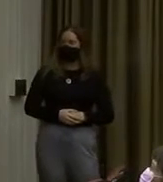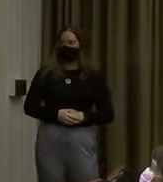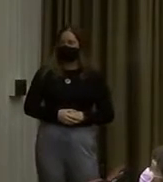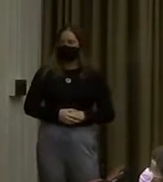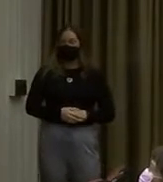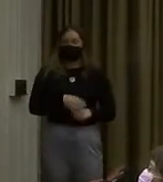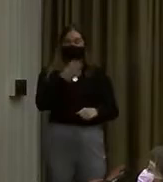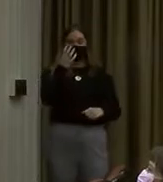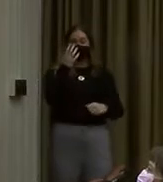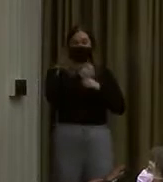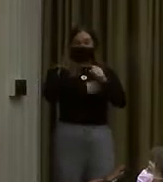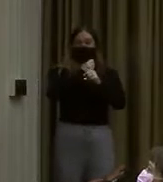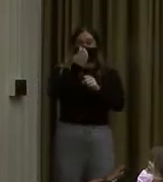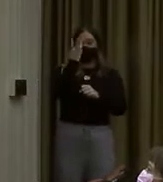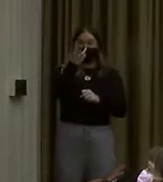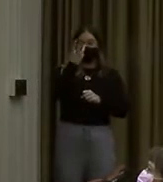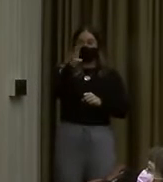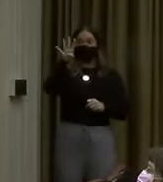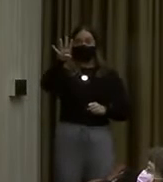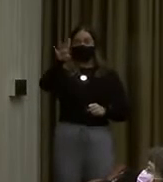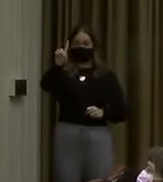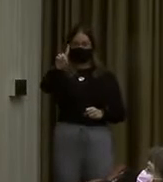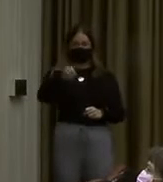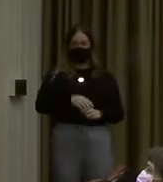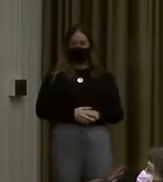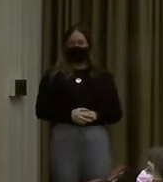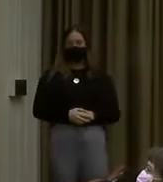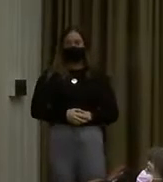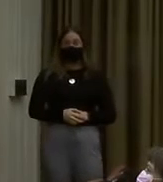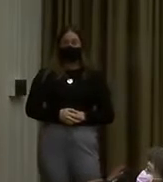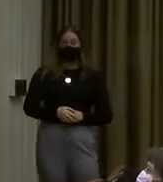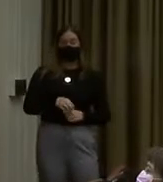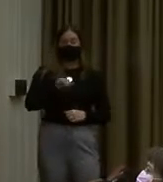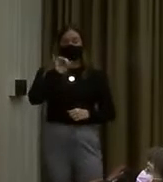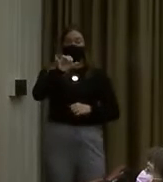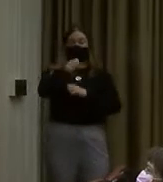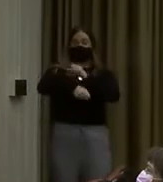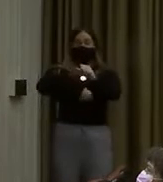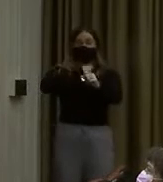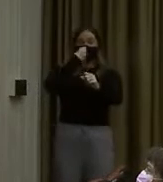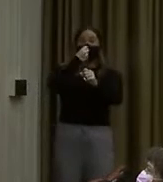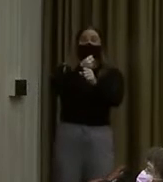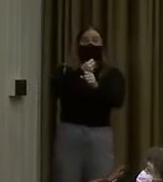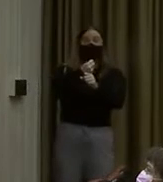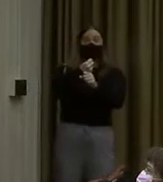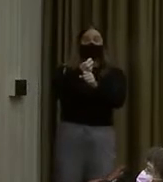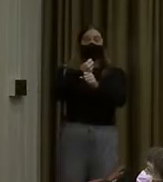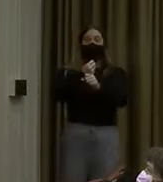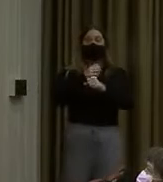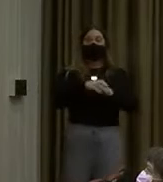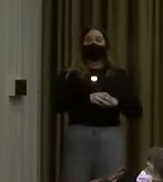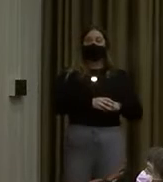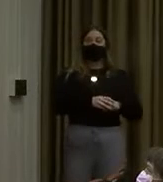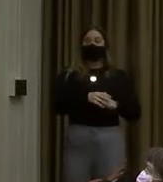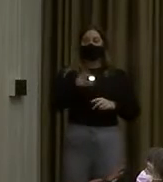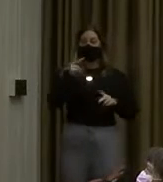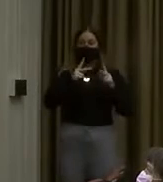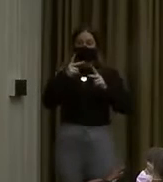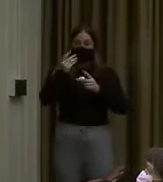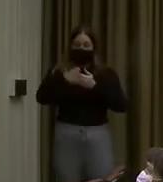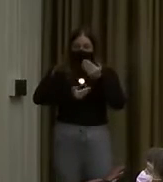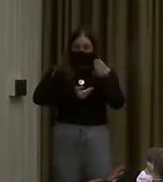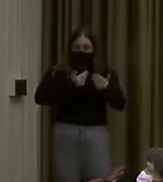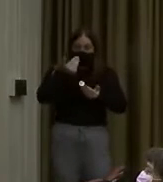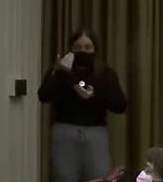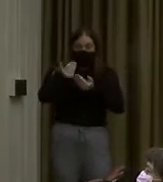to 1641, because during that year, as abolitionists were making headway in